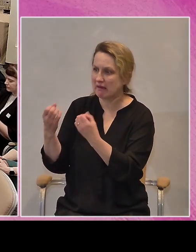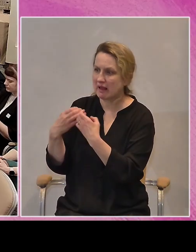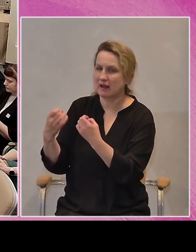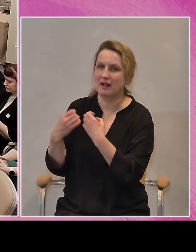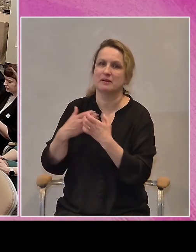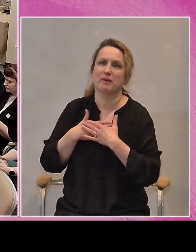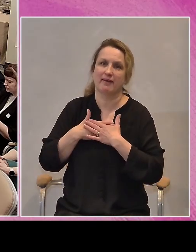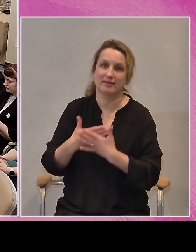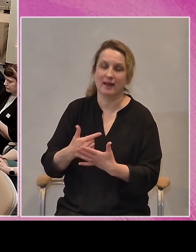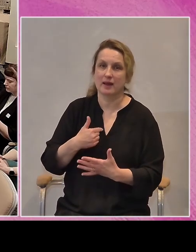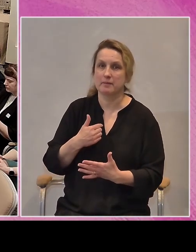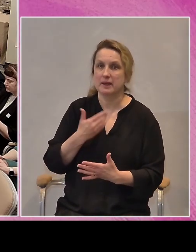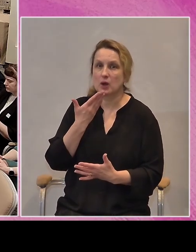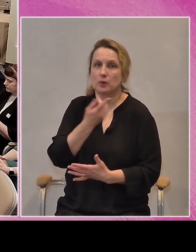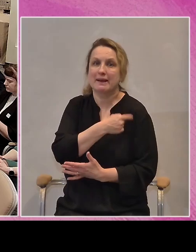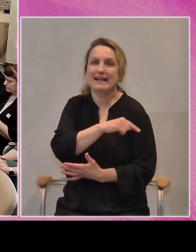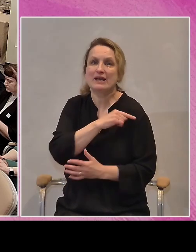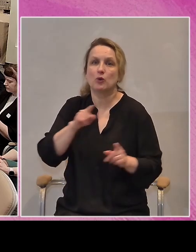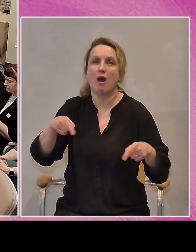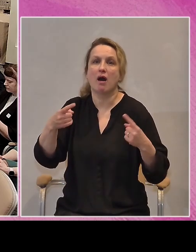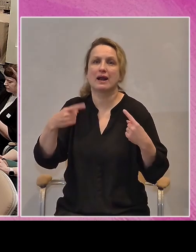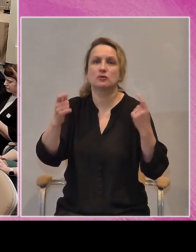And thank you for describing the medical gaslighting.